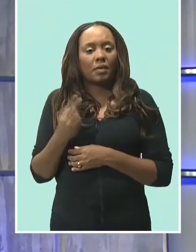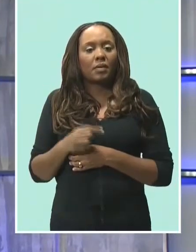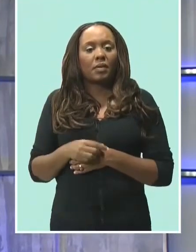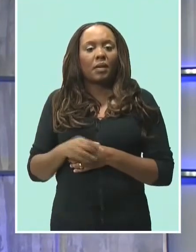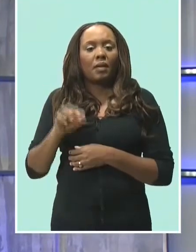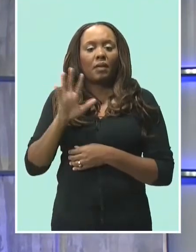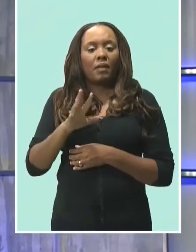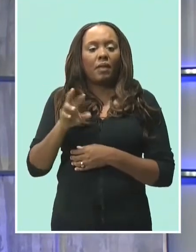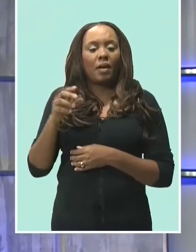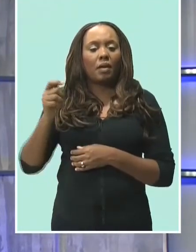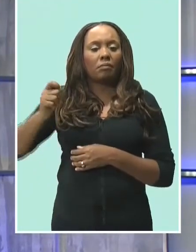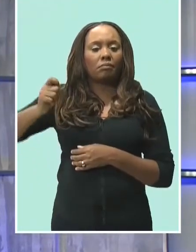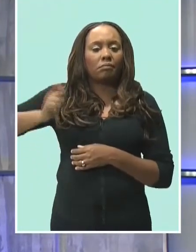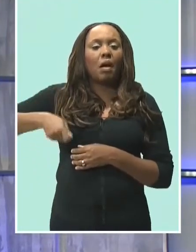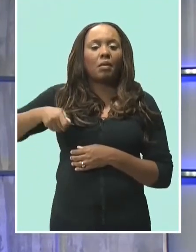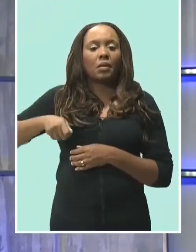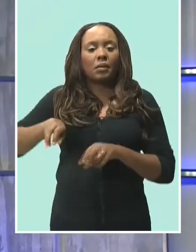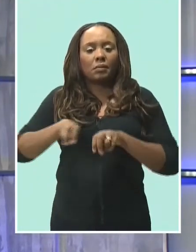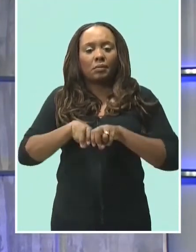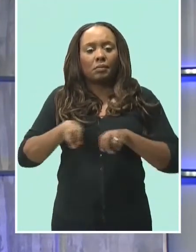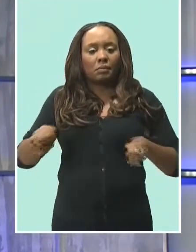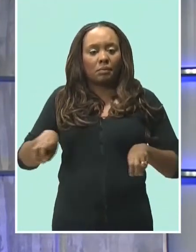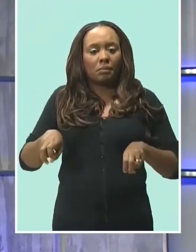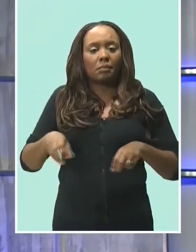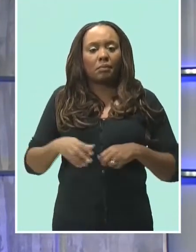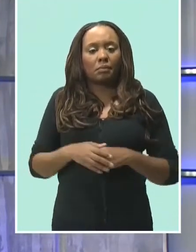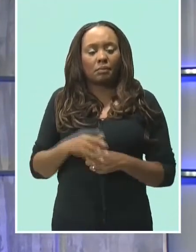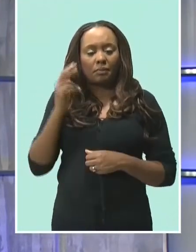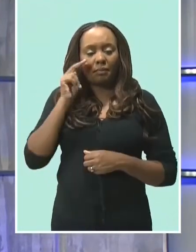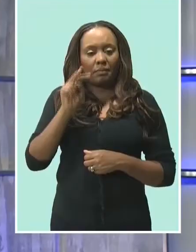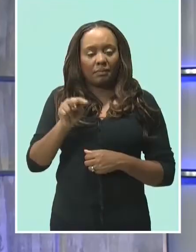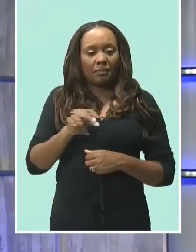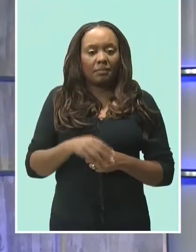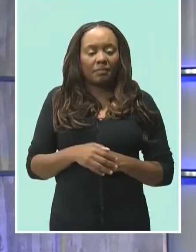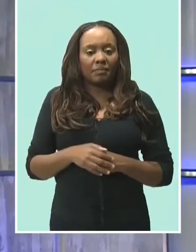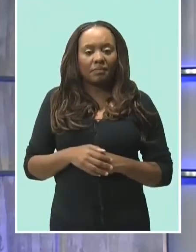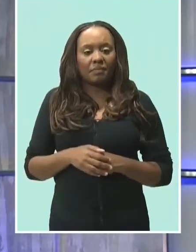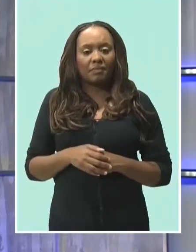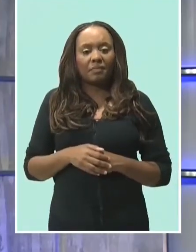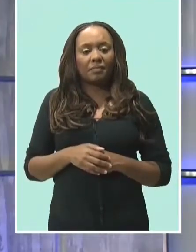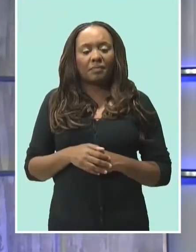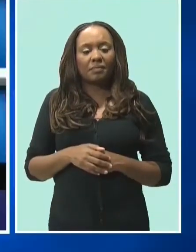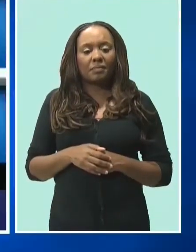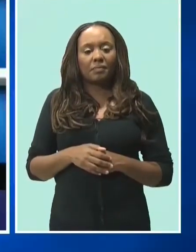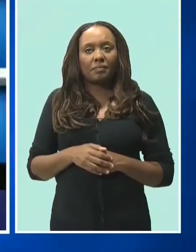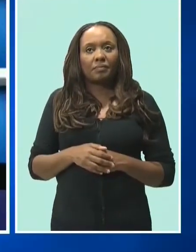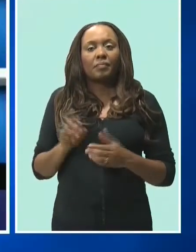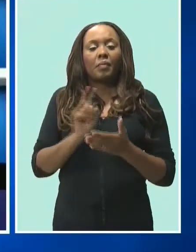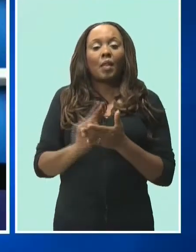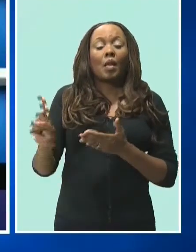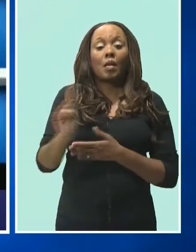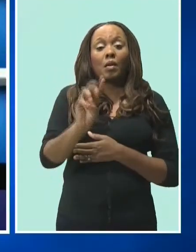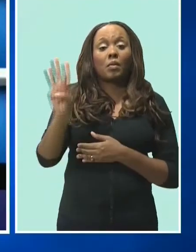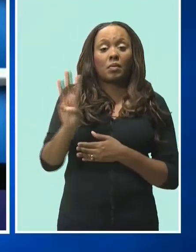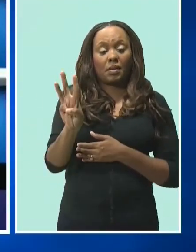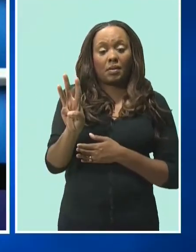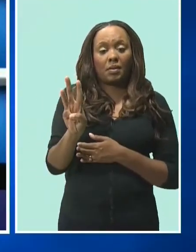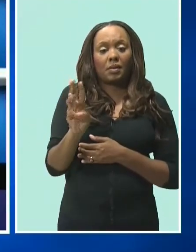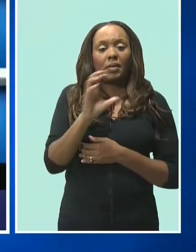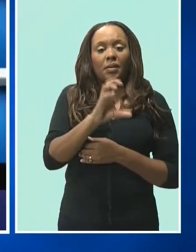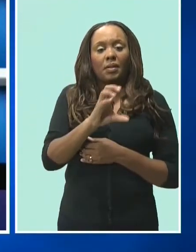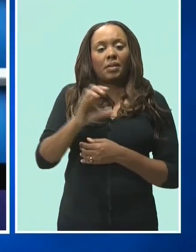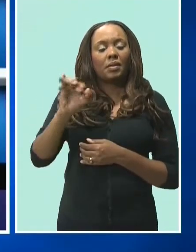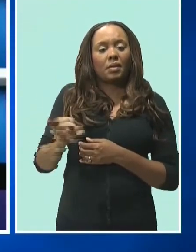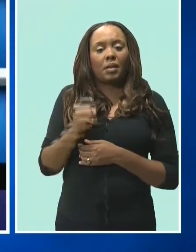by CCJ President Justice Adrian Saunders. NCN News reports. Next Wednesday, the Caribbean Court of Justice